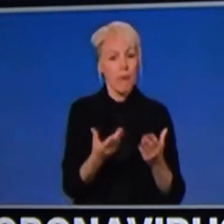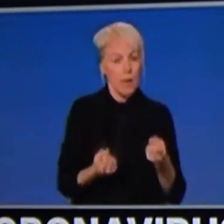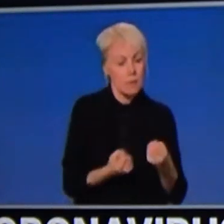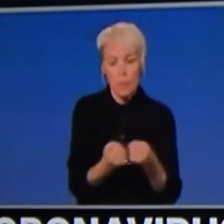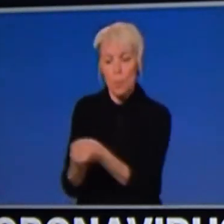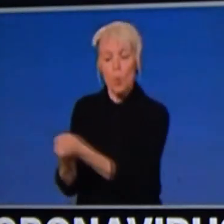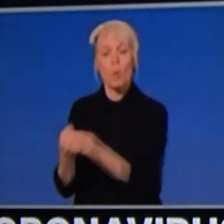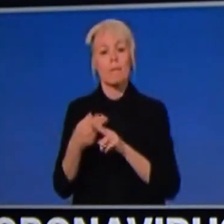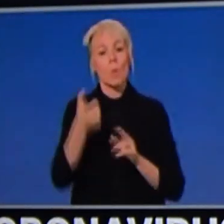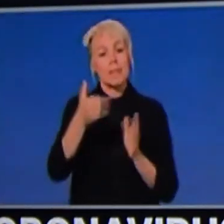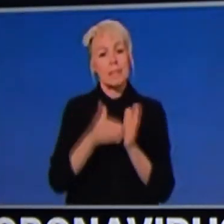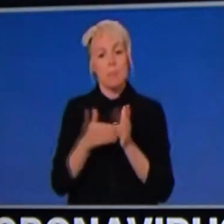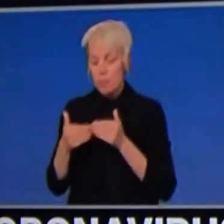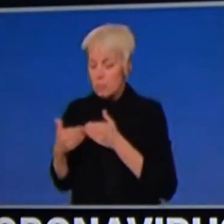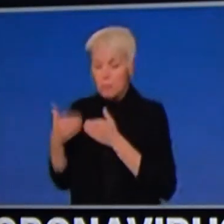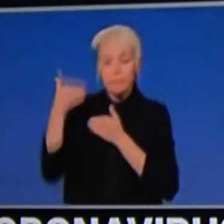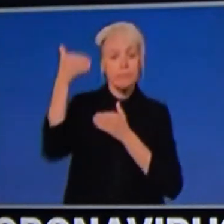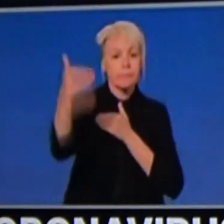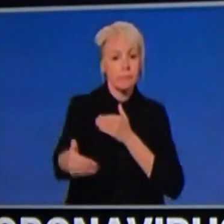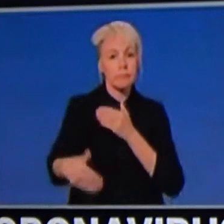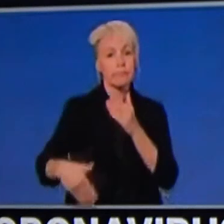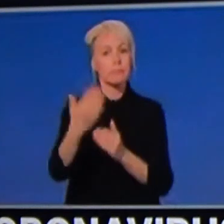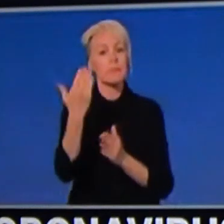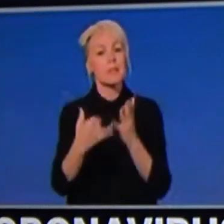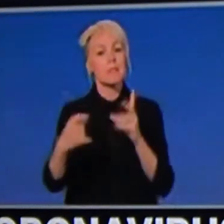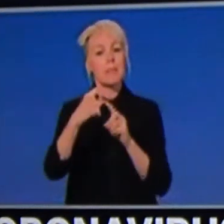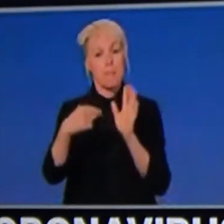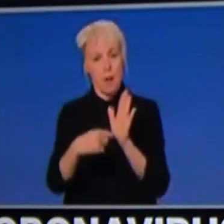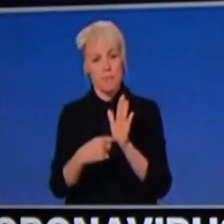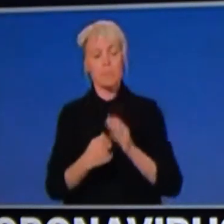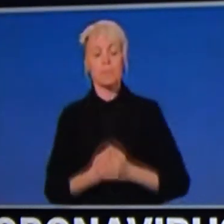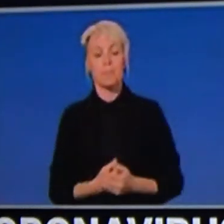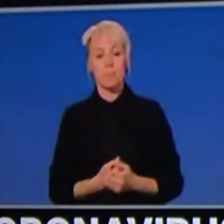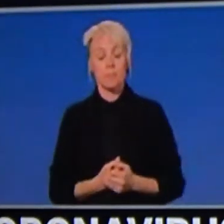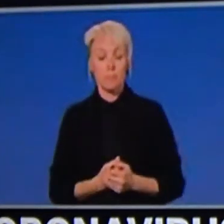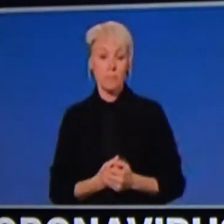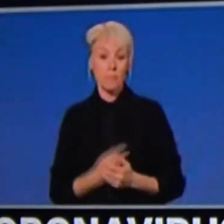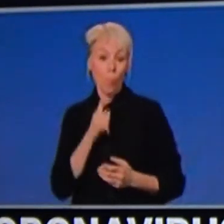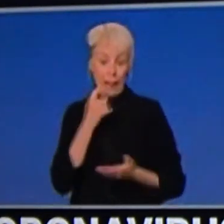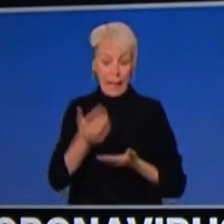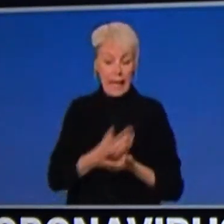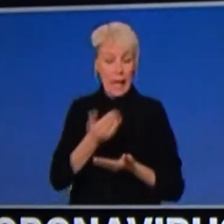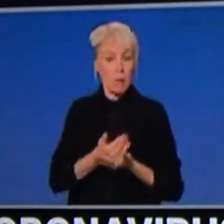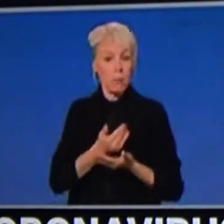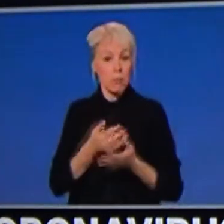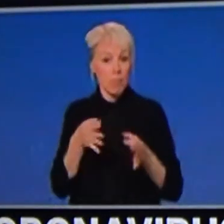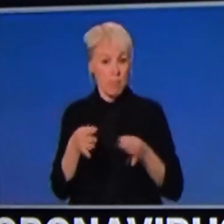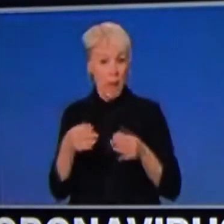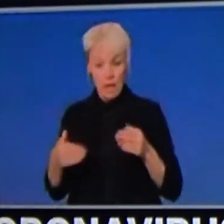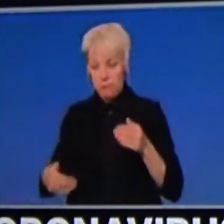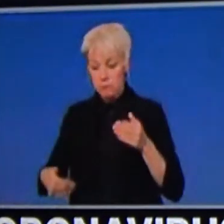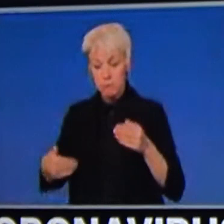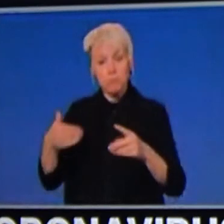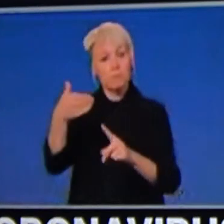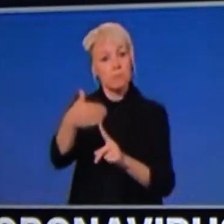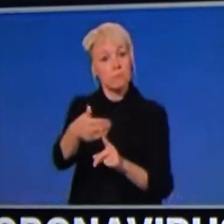the June and the September quarters. And you can anticipate that they will stay in place for that period of time.